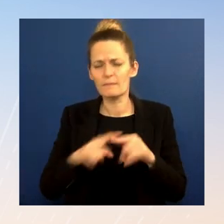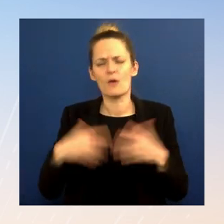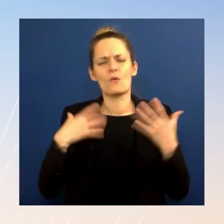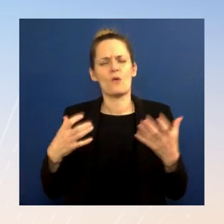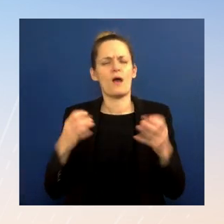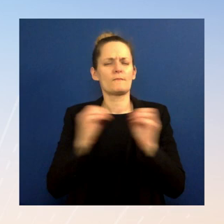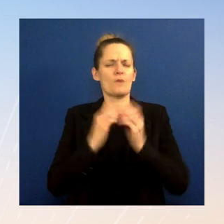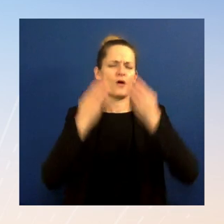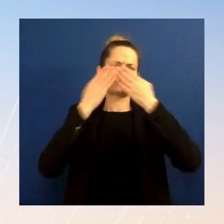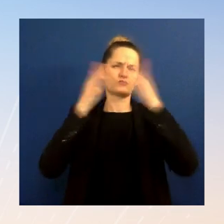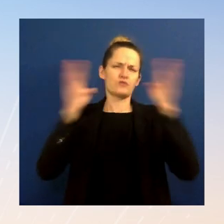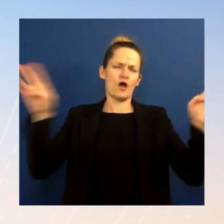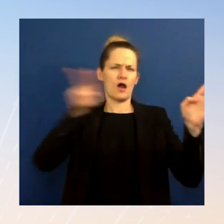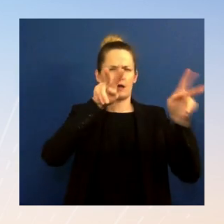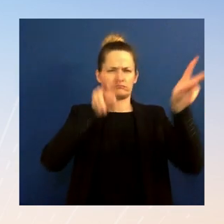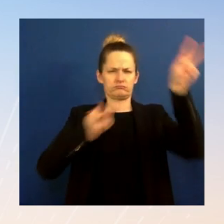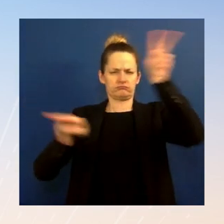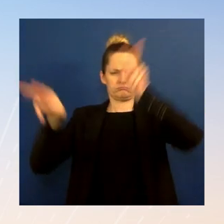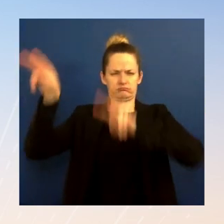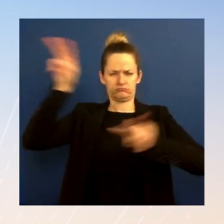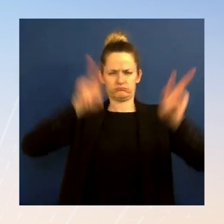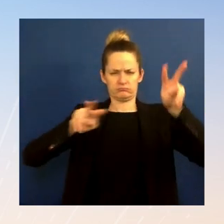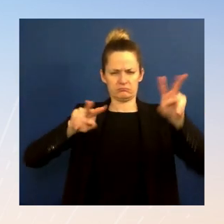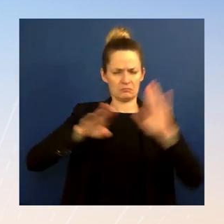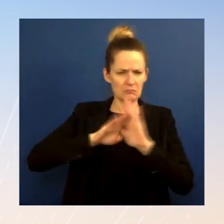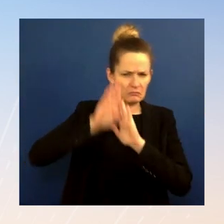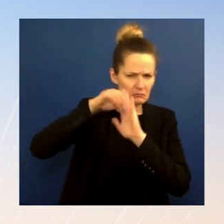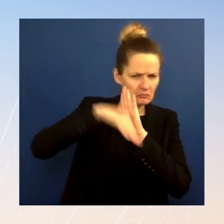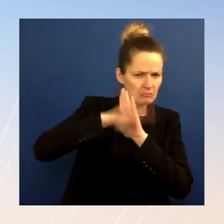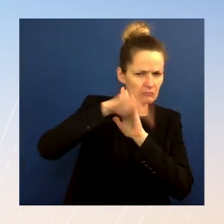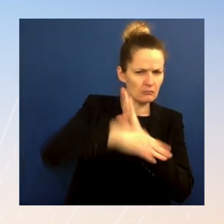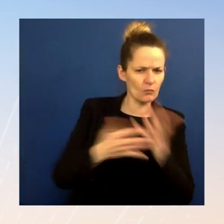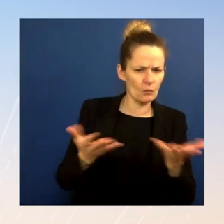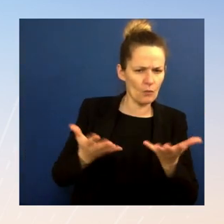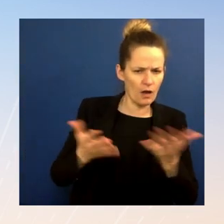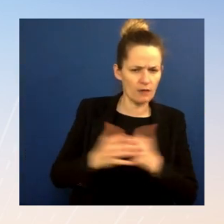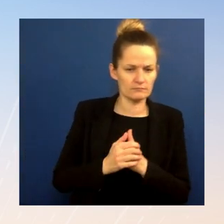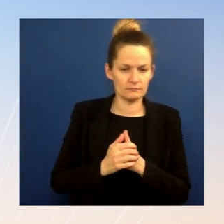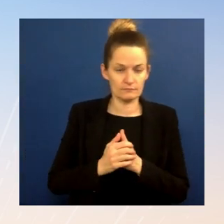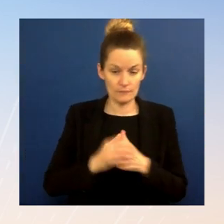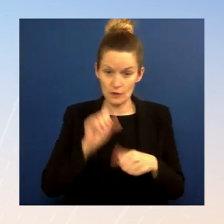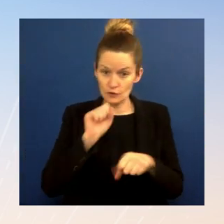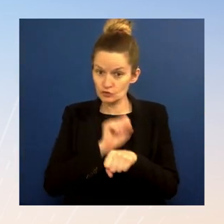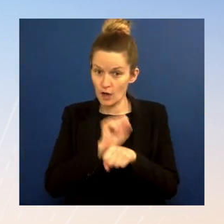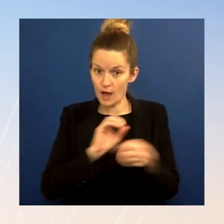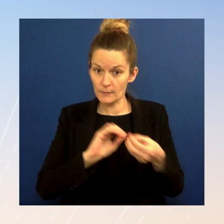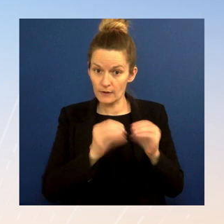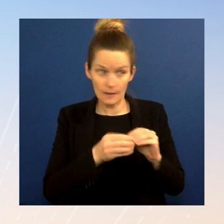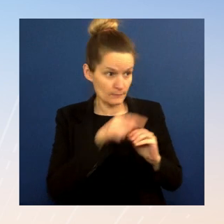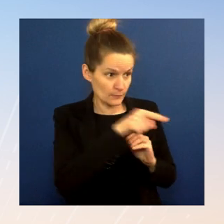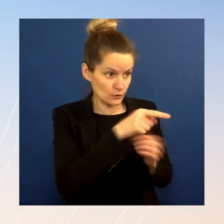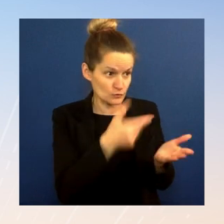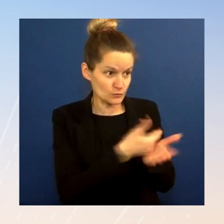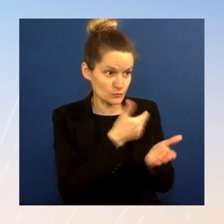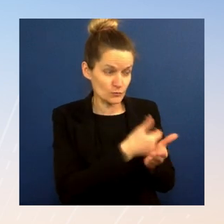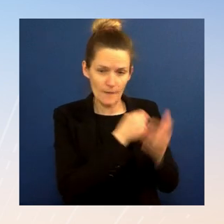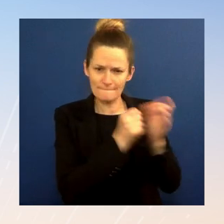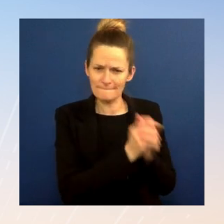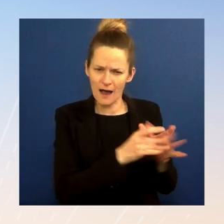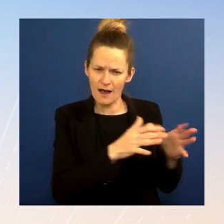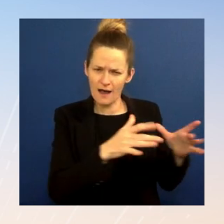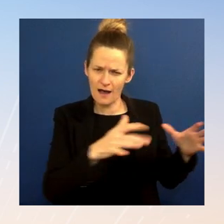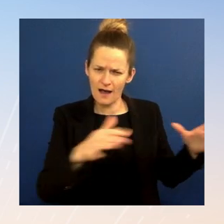including the fastest year of job growth in U.S. history with 7.4 million jobs created and unemployment down to